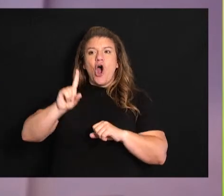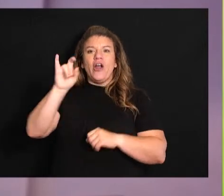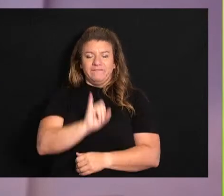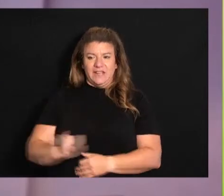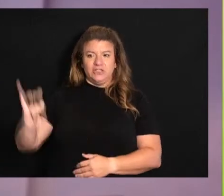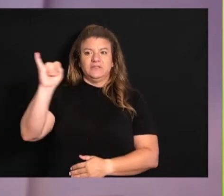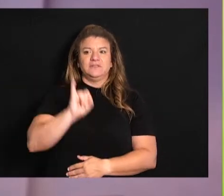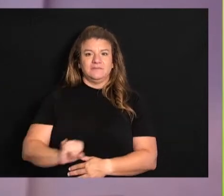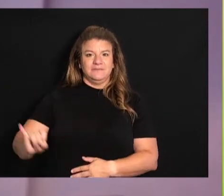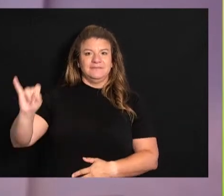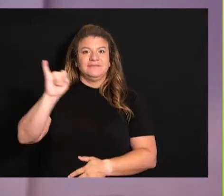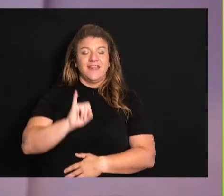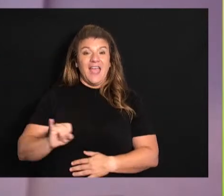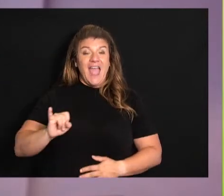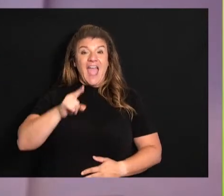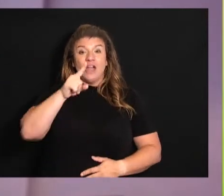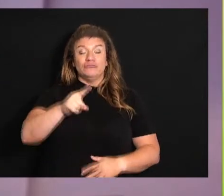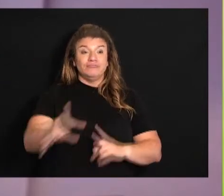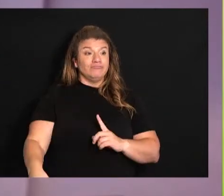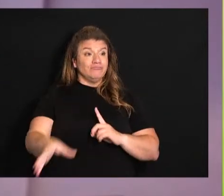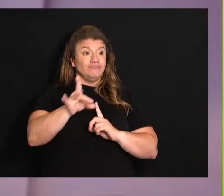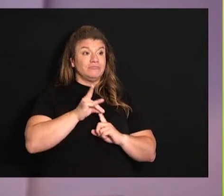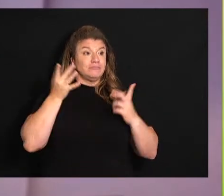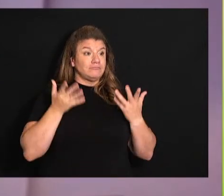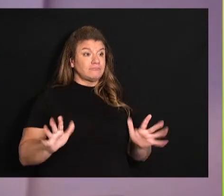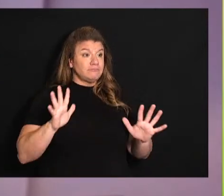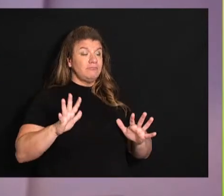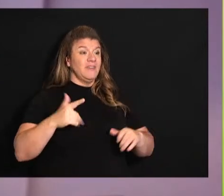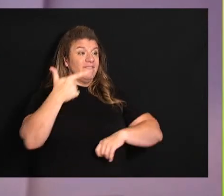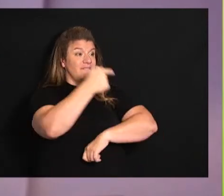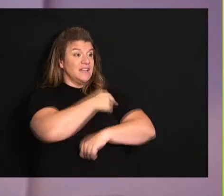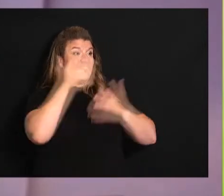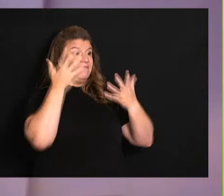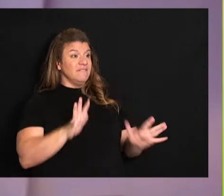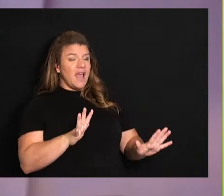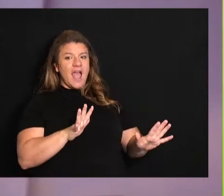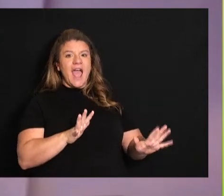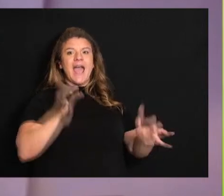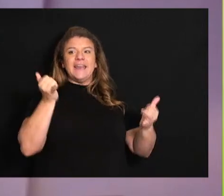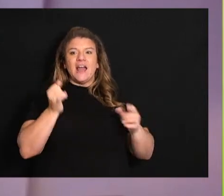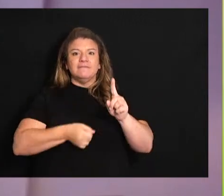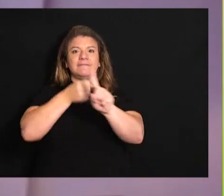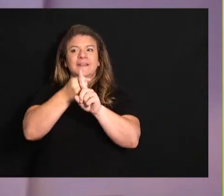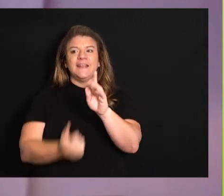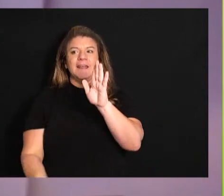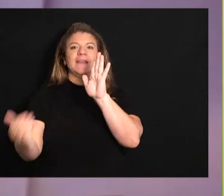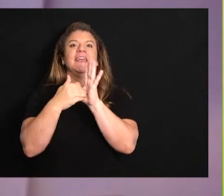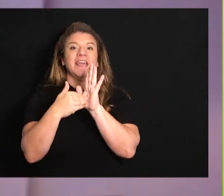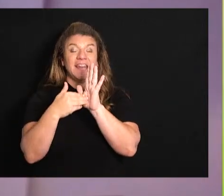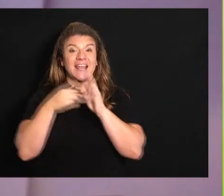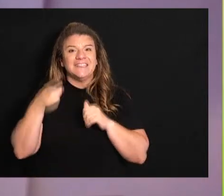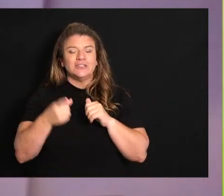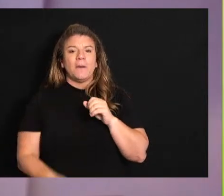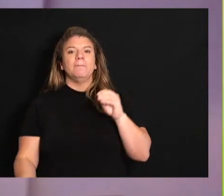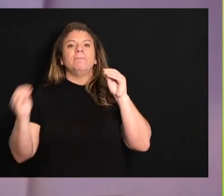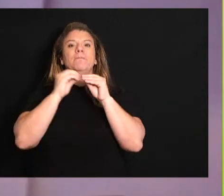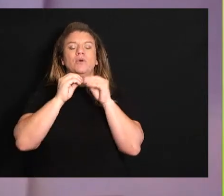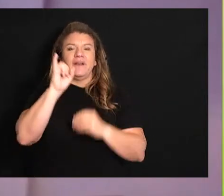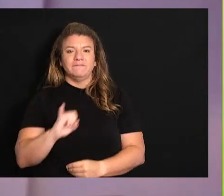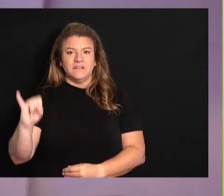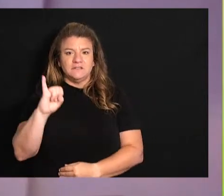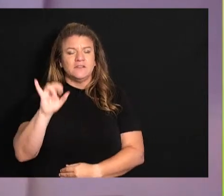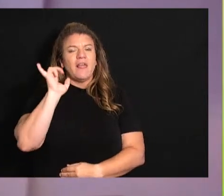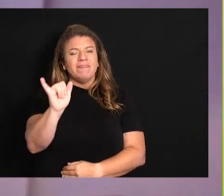some people that have had vaccinations a while back. And that's the reason why the governor is being so persistent, and we all